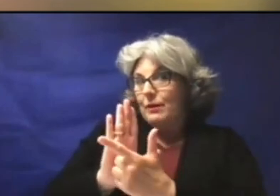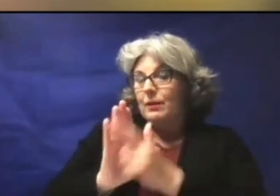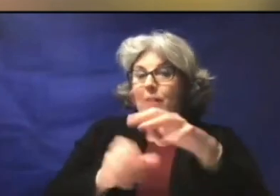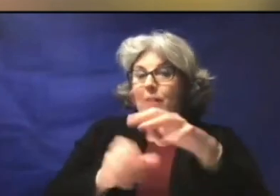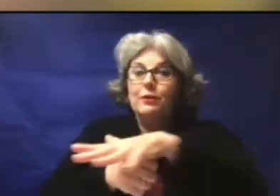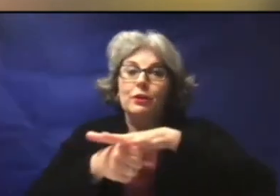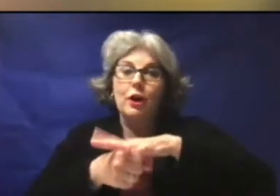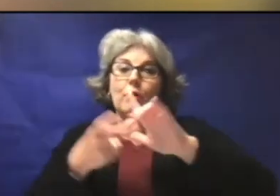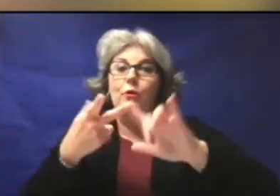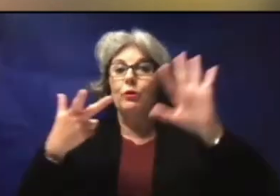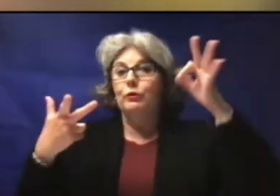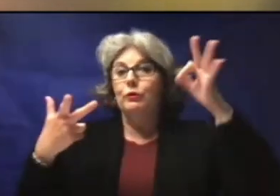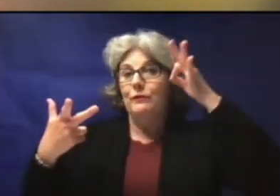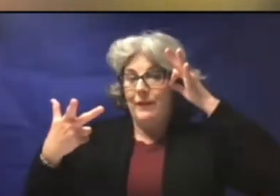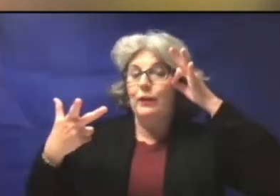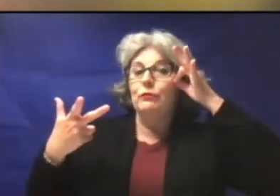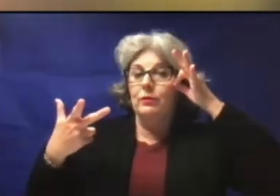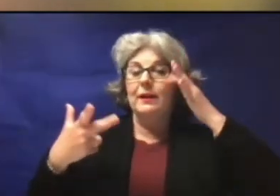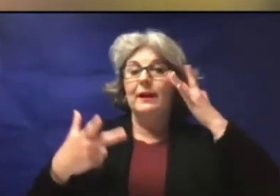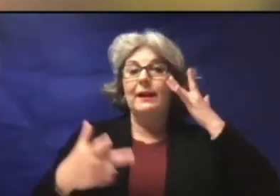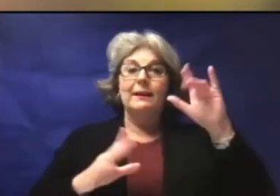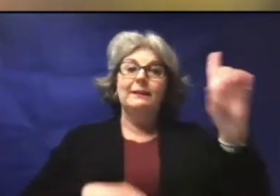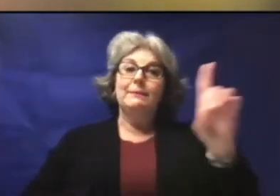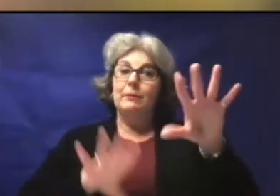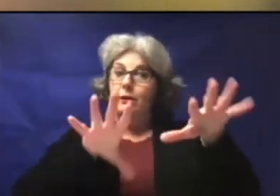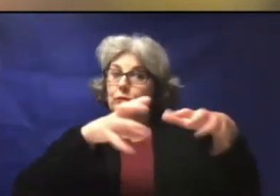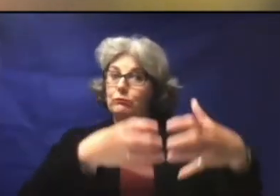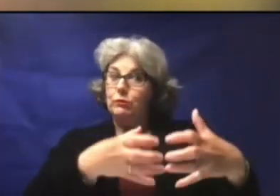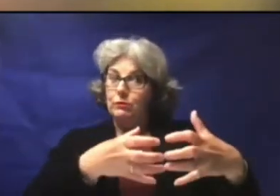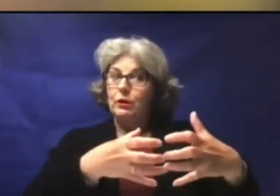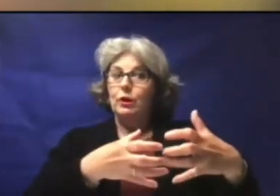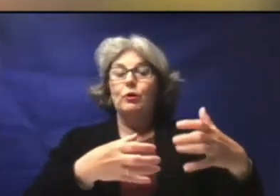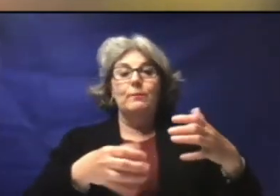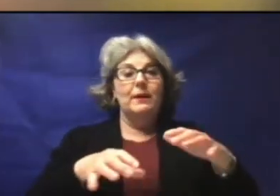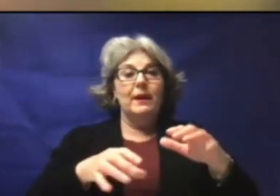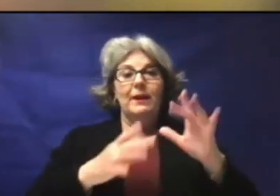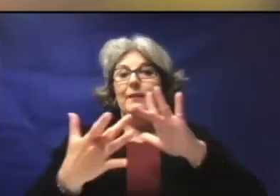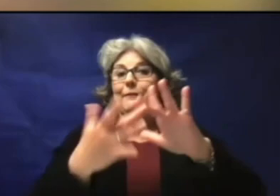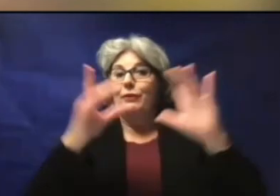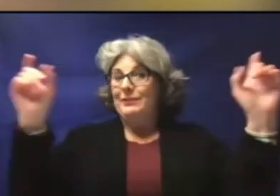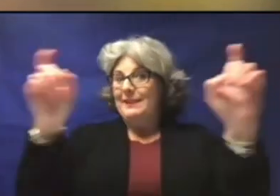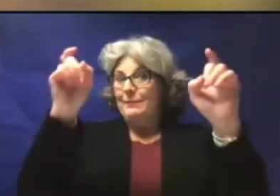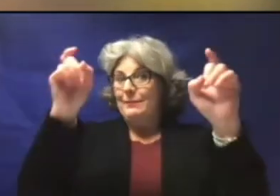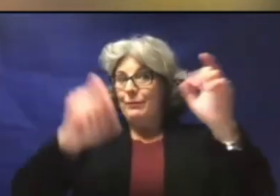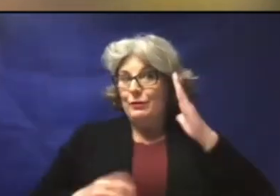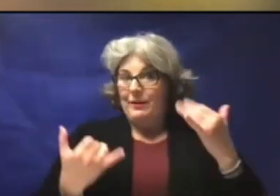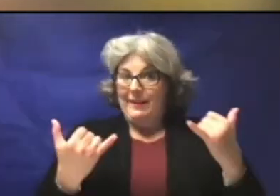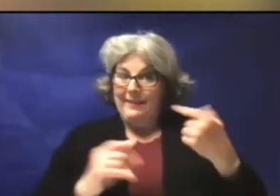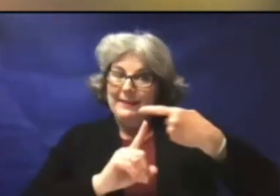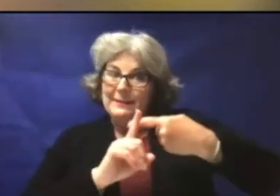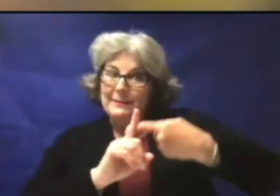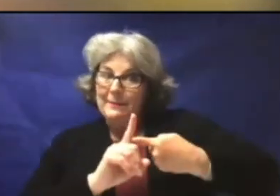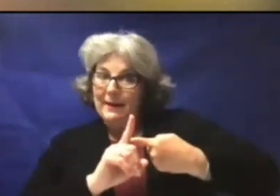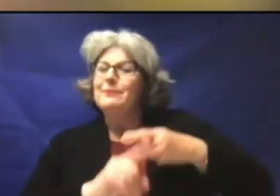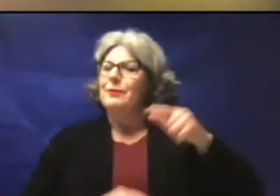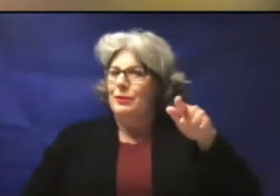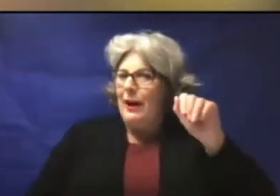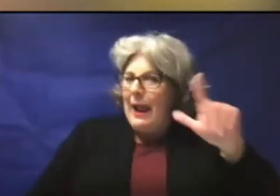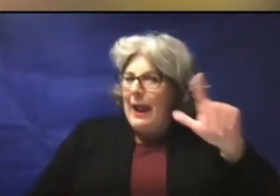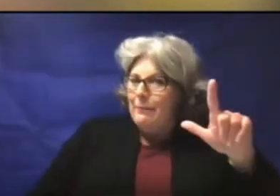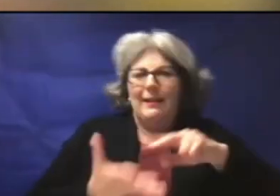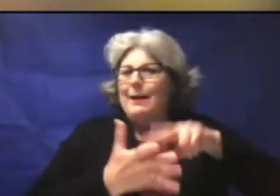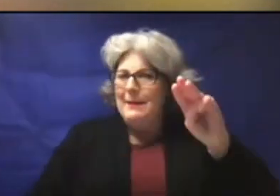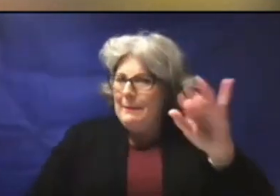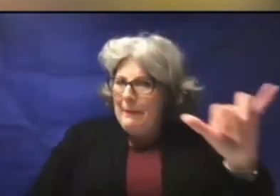federal level. The California Democratic Party will actually be holding a virtual celebration this month, or April, in May, I'm